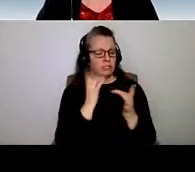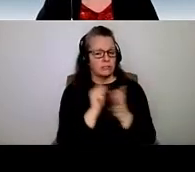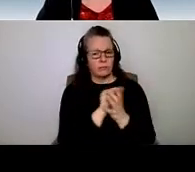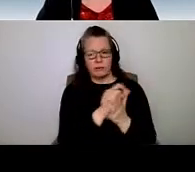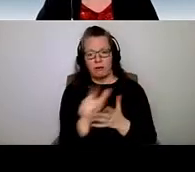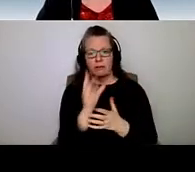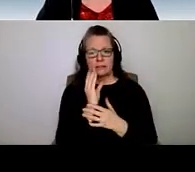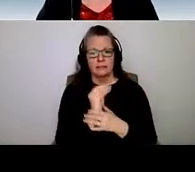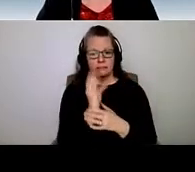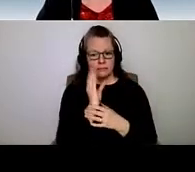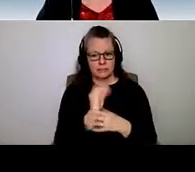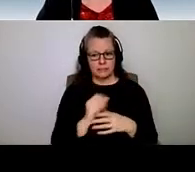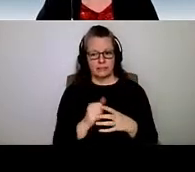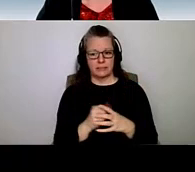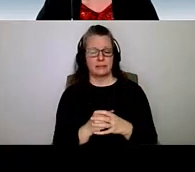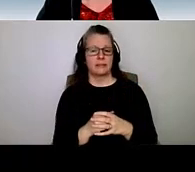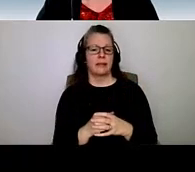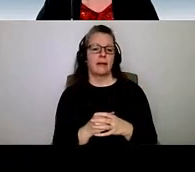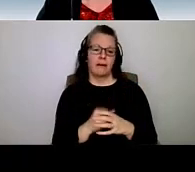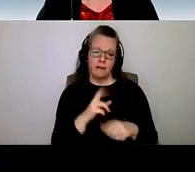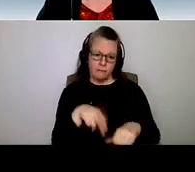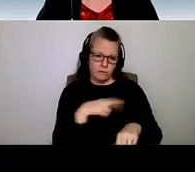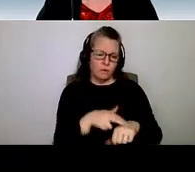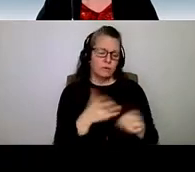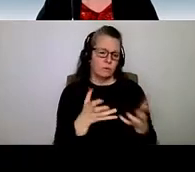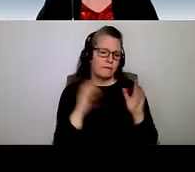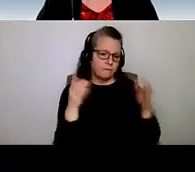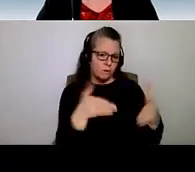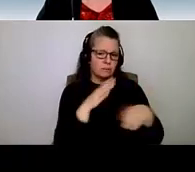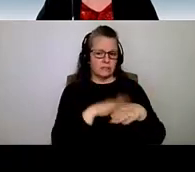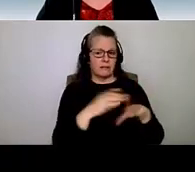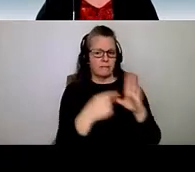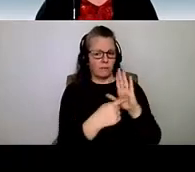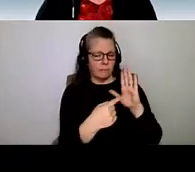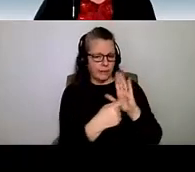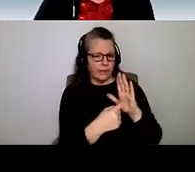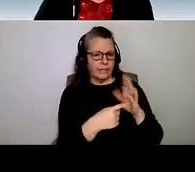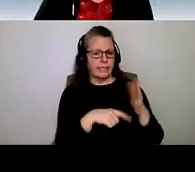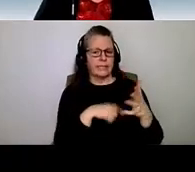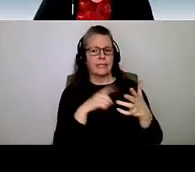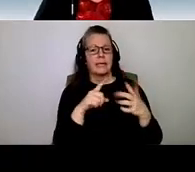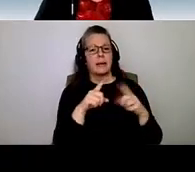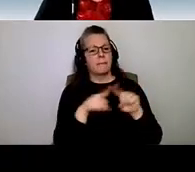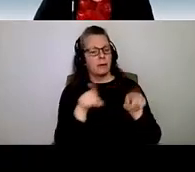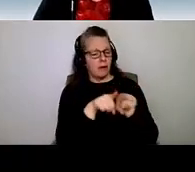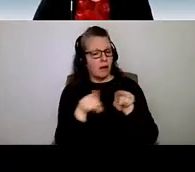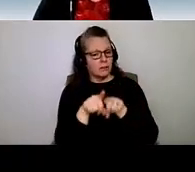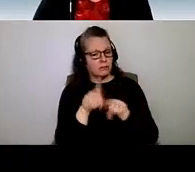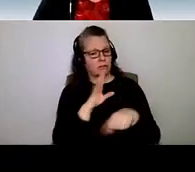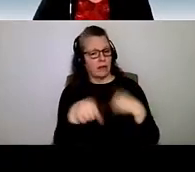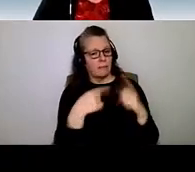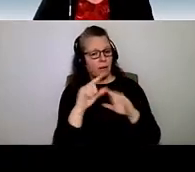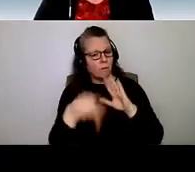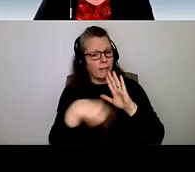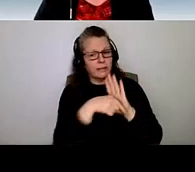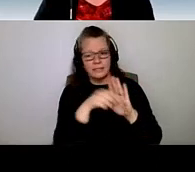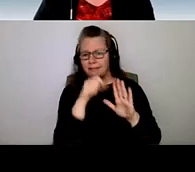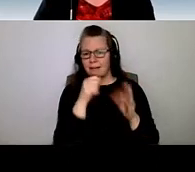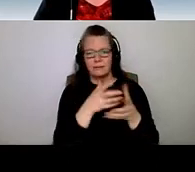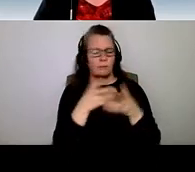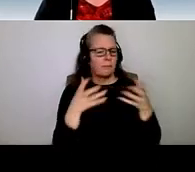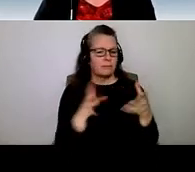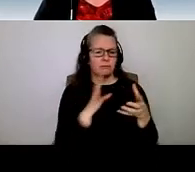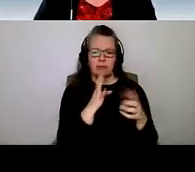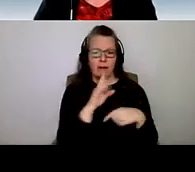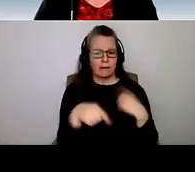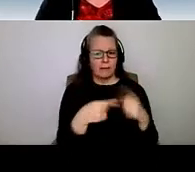experiencing. Of course, we want to focus on affordability, but we also have to talk about quality, which we haven't so much covered in